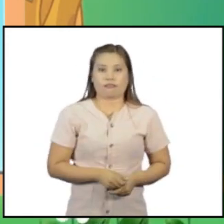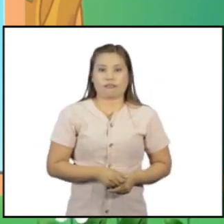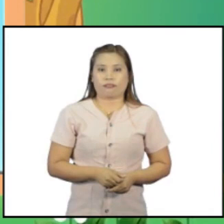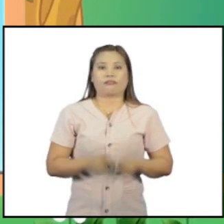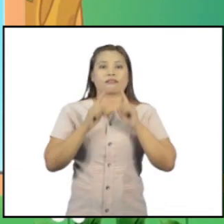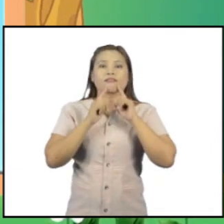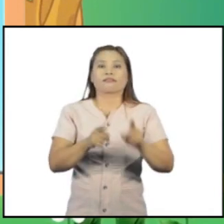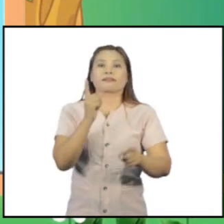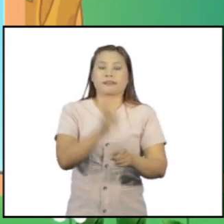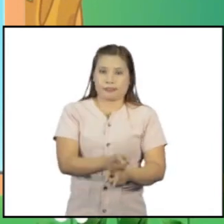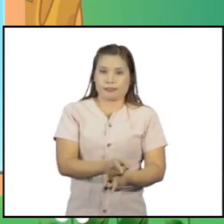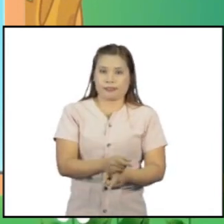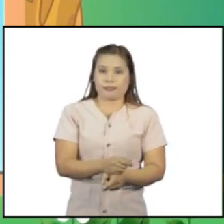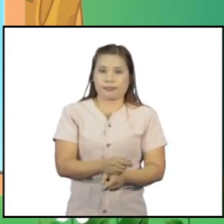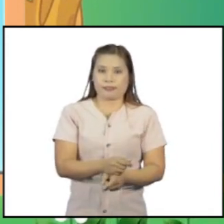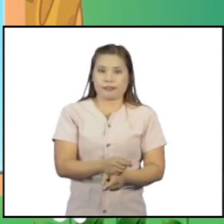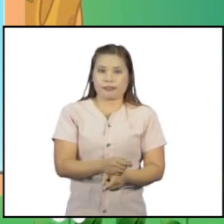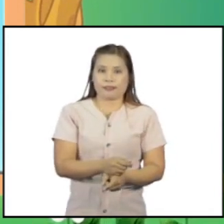The correct answer